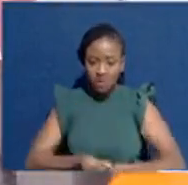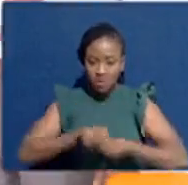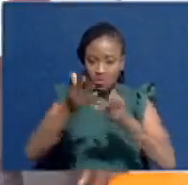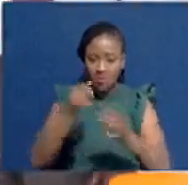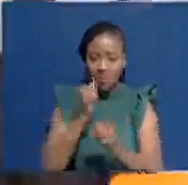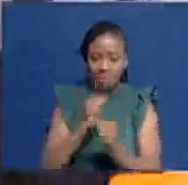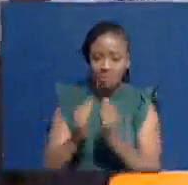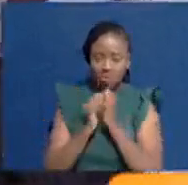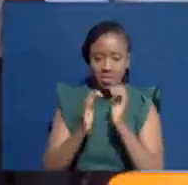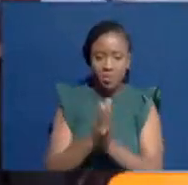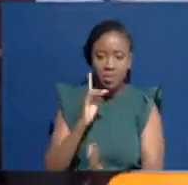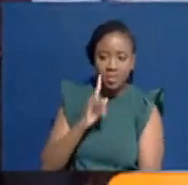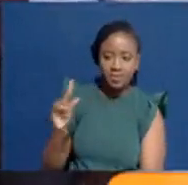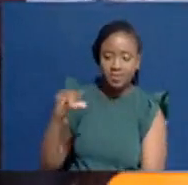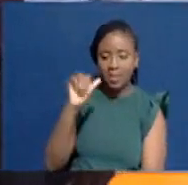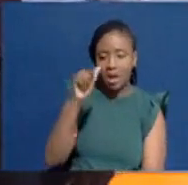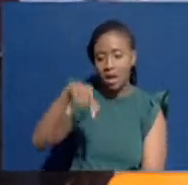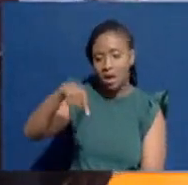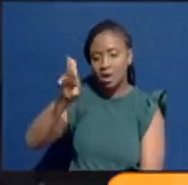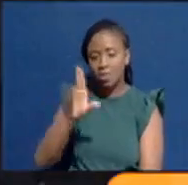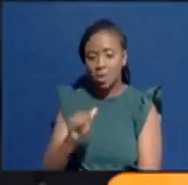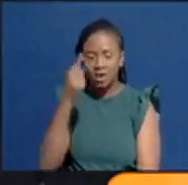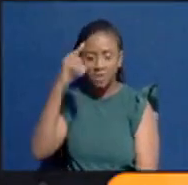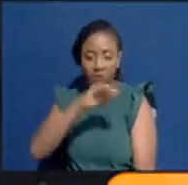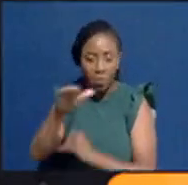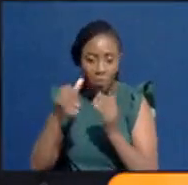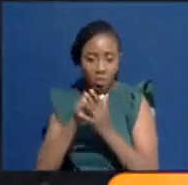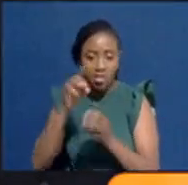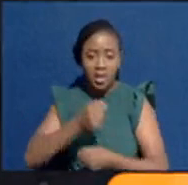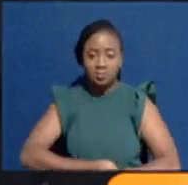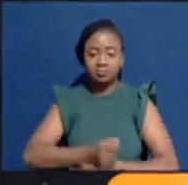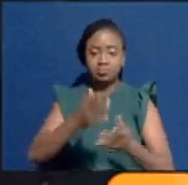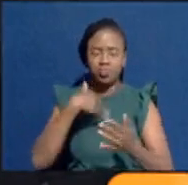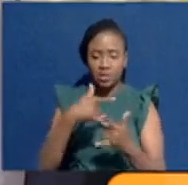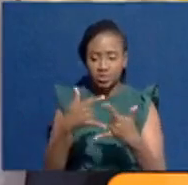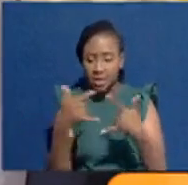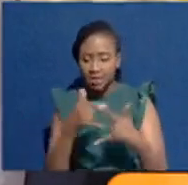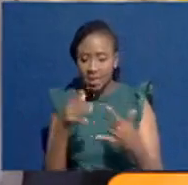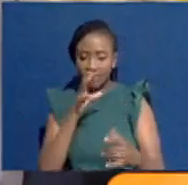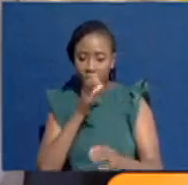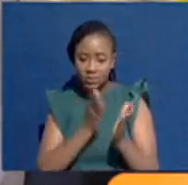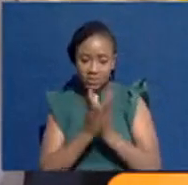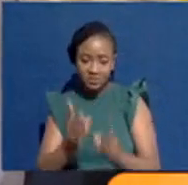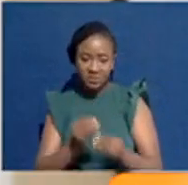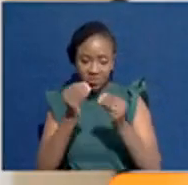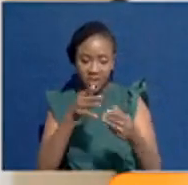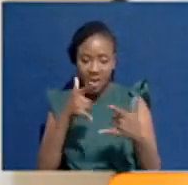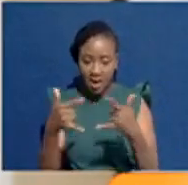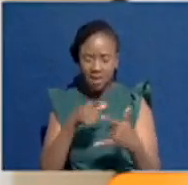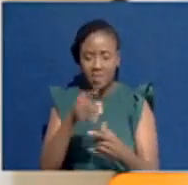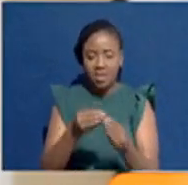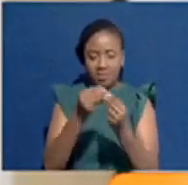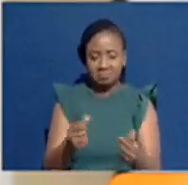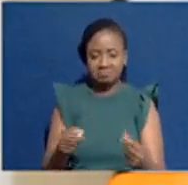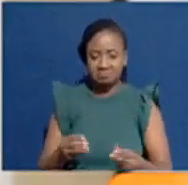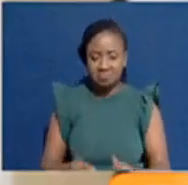Aqua for All, the lender and the water services regulator aims to bridge financial gaps for the water service providers. We are able to reach slightly